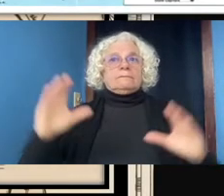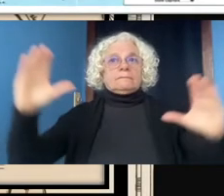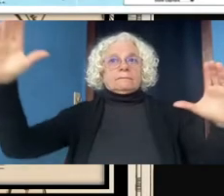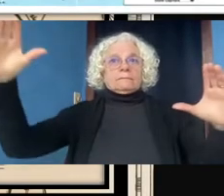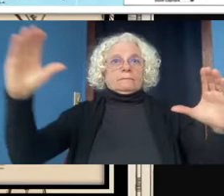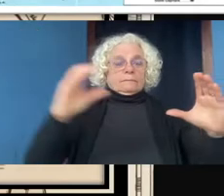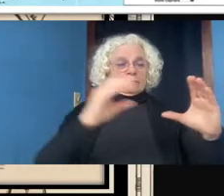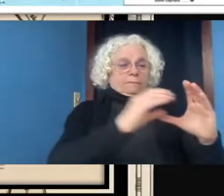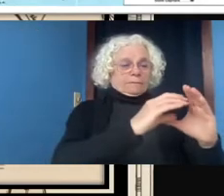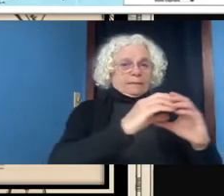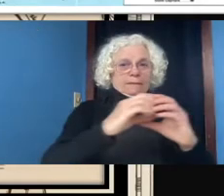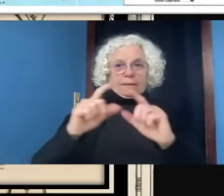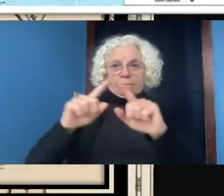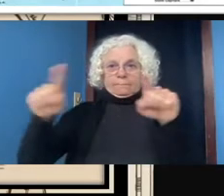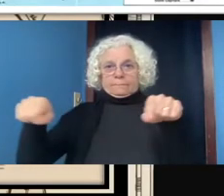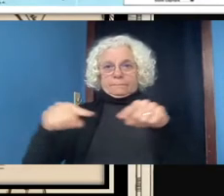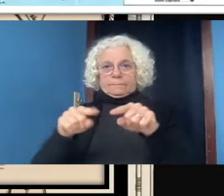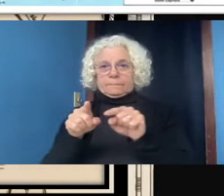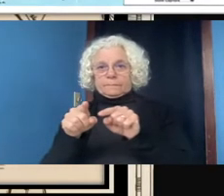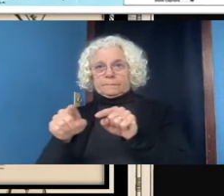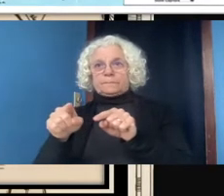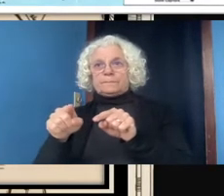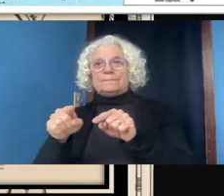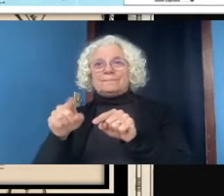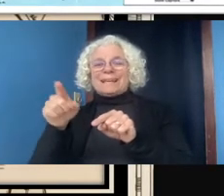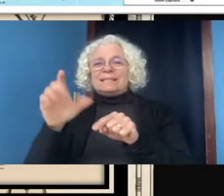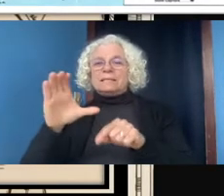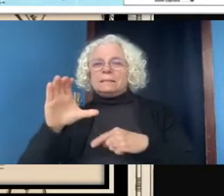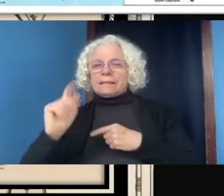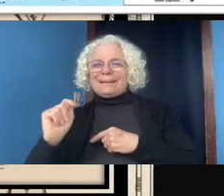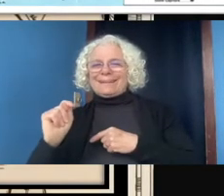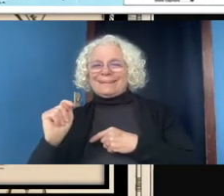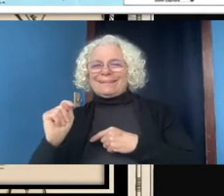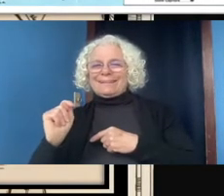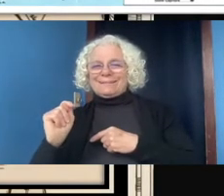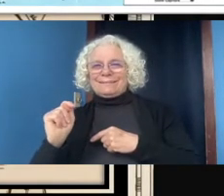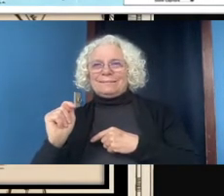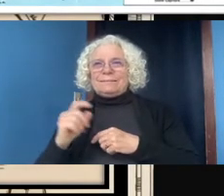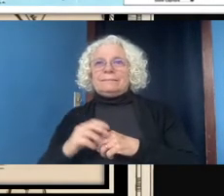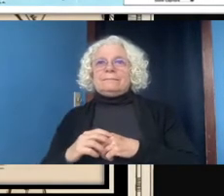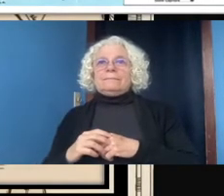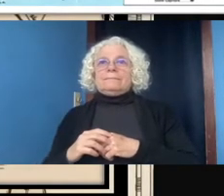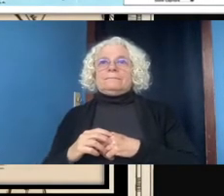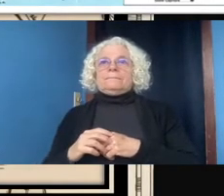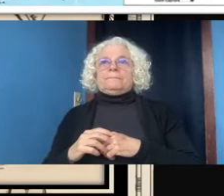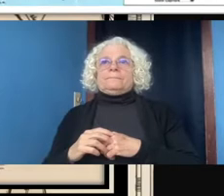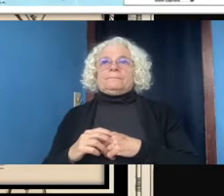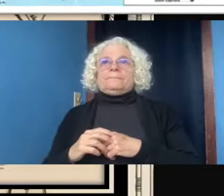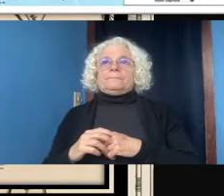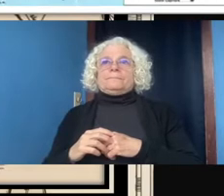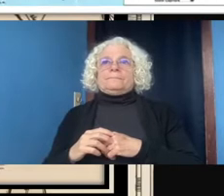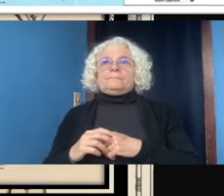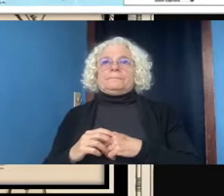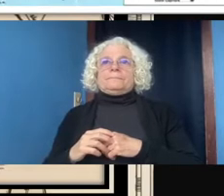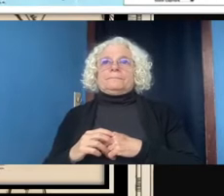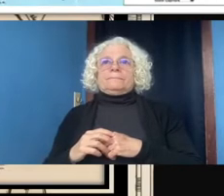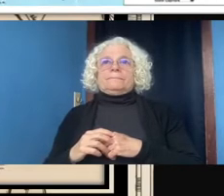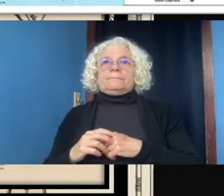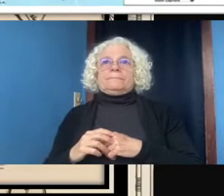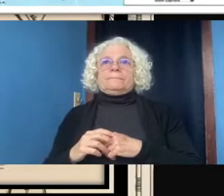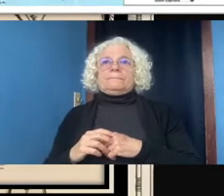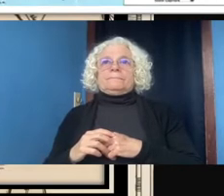that is what we now know as Connecticut. And you can see that the village